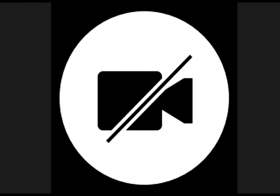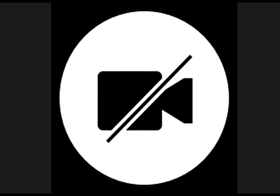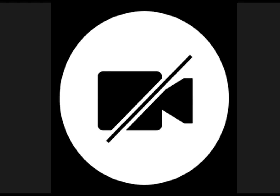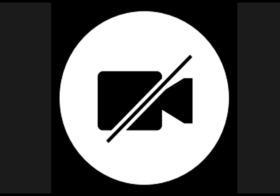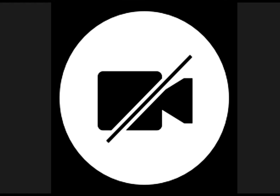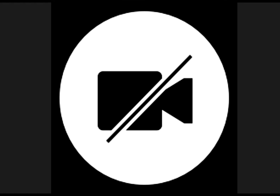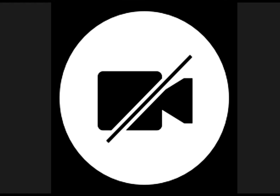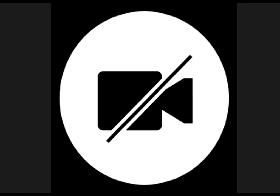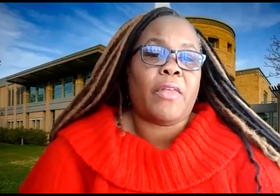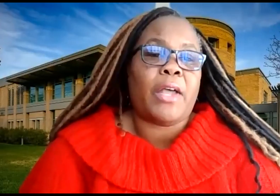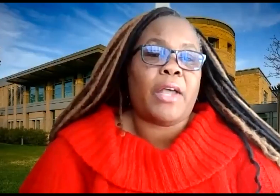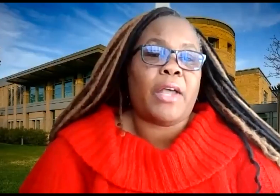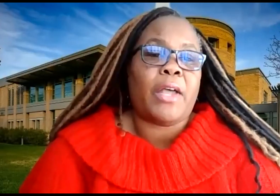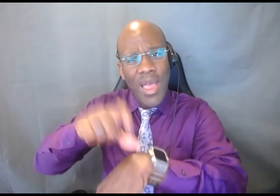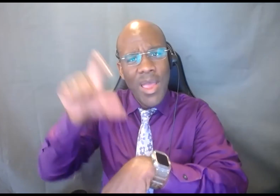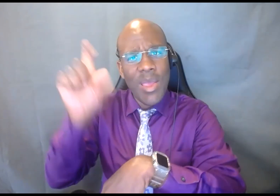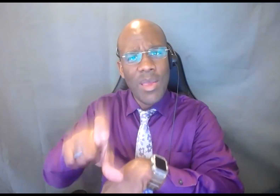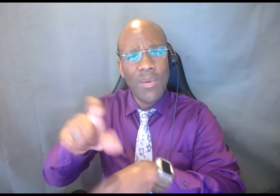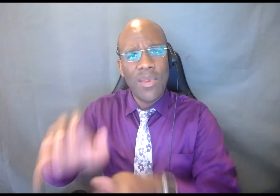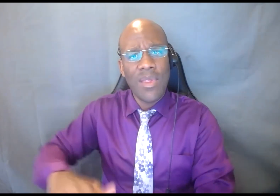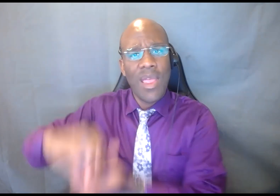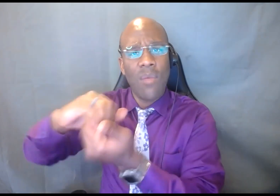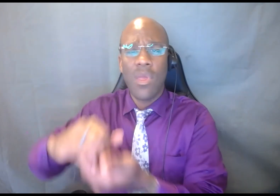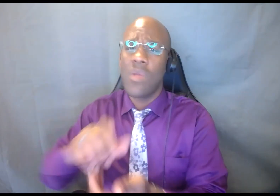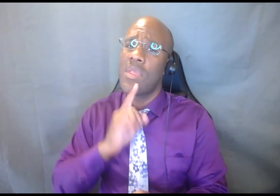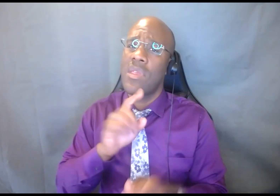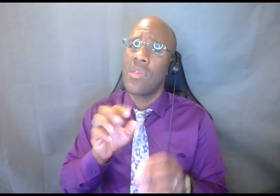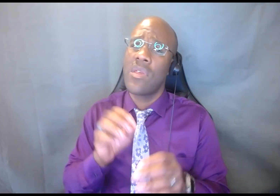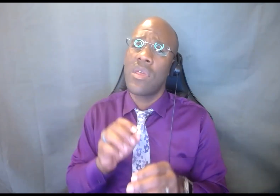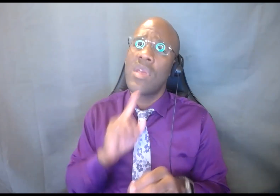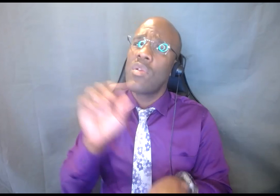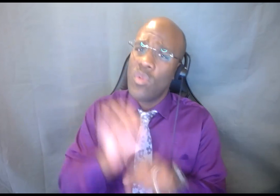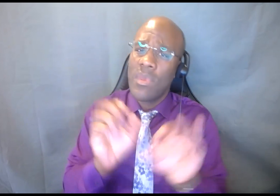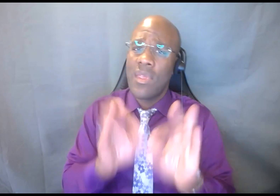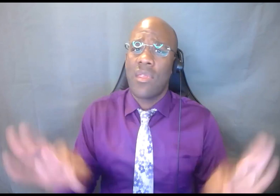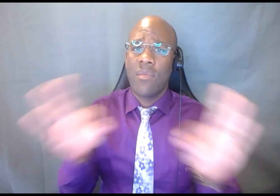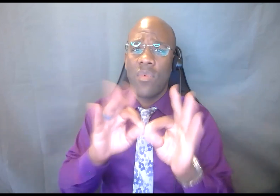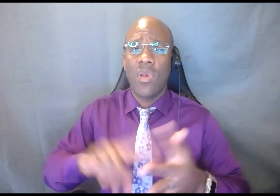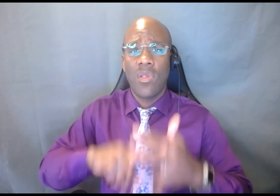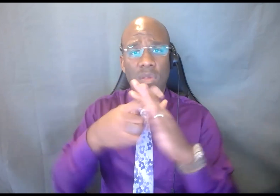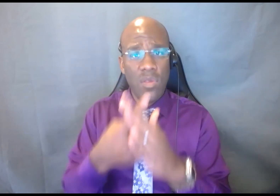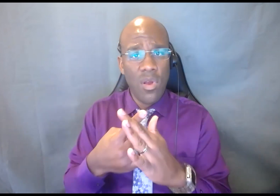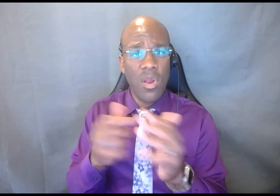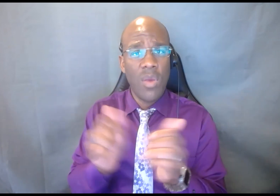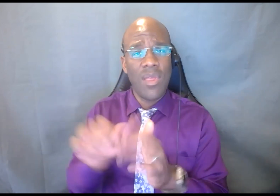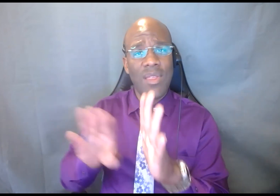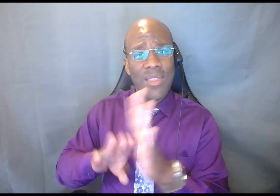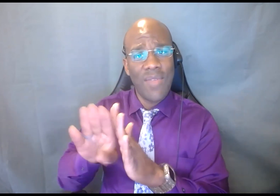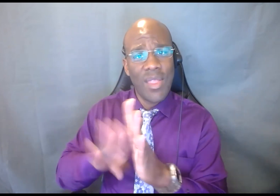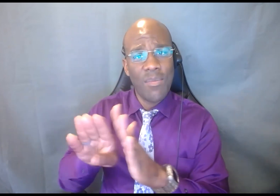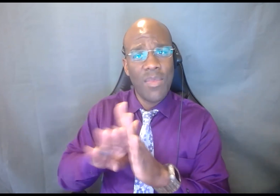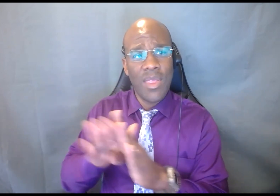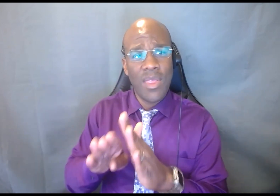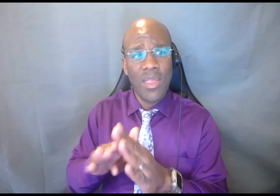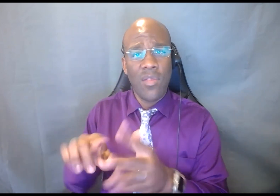time to collaborate all that, but it truly is important to start with developing that with the teacher and the